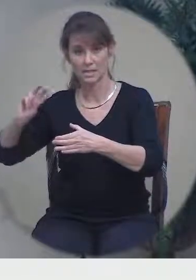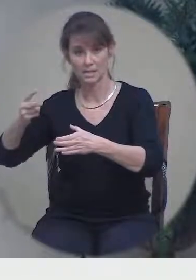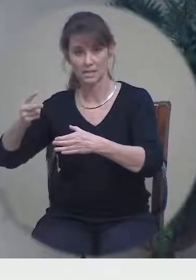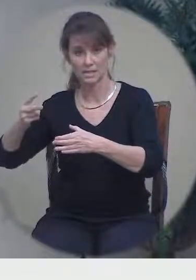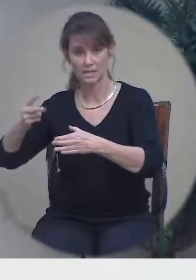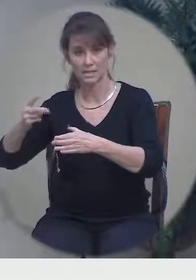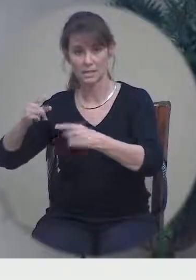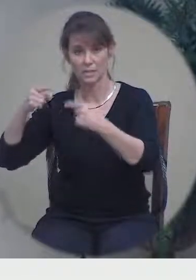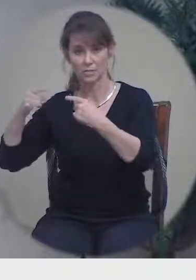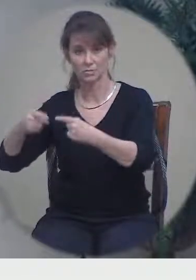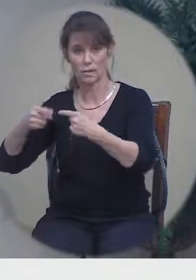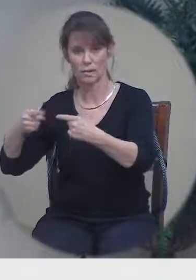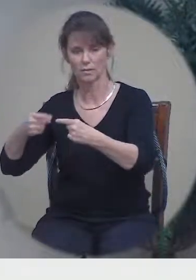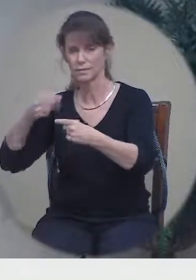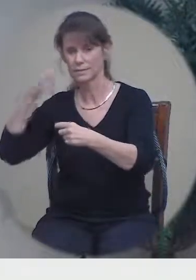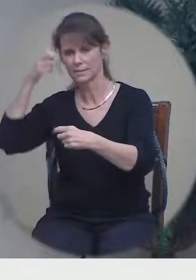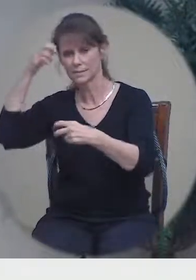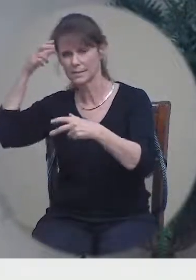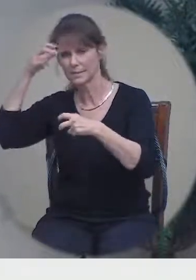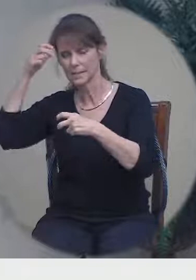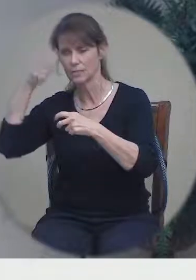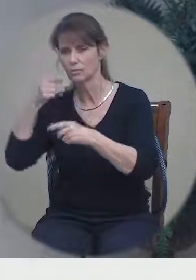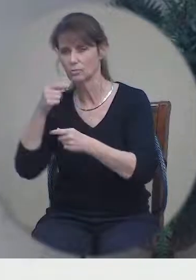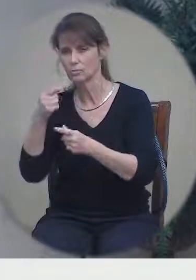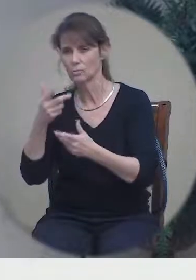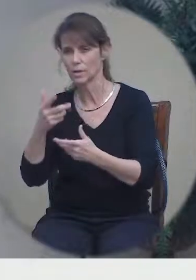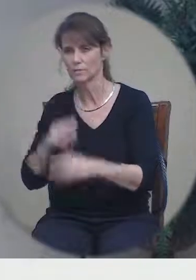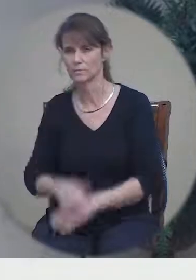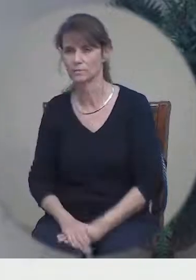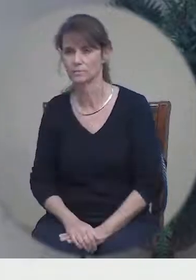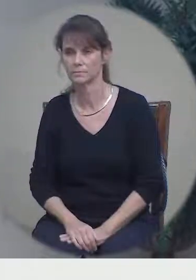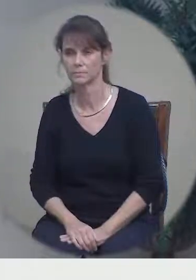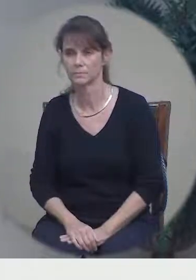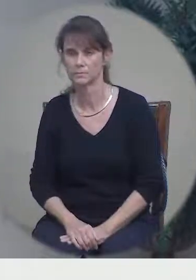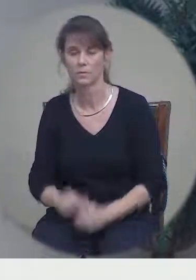read verses 4 through 7.